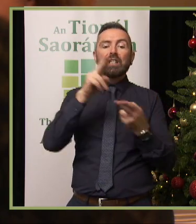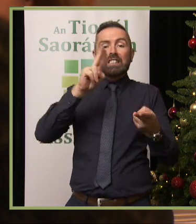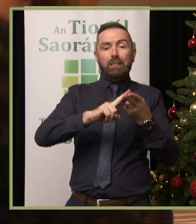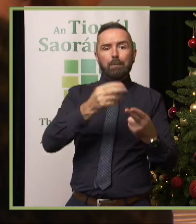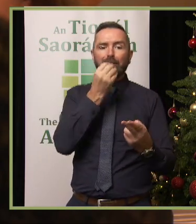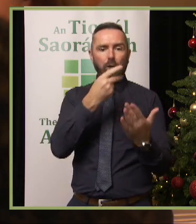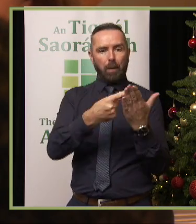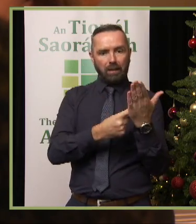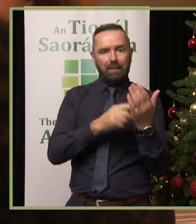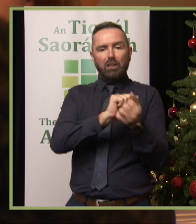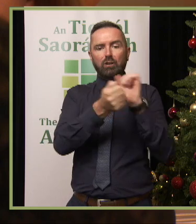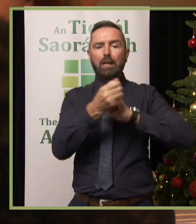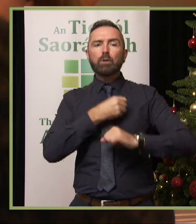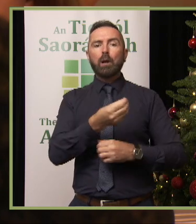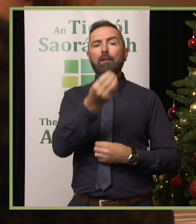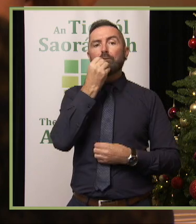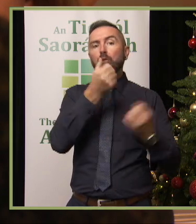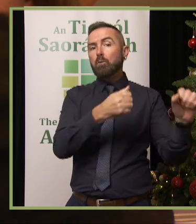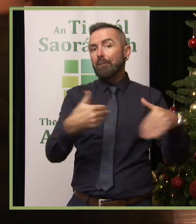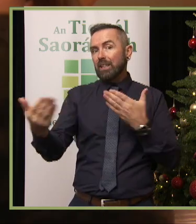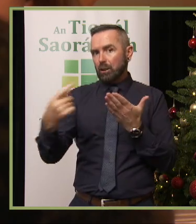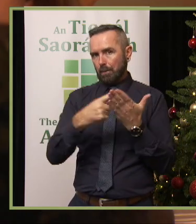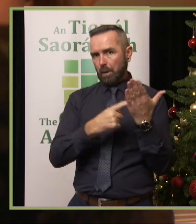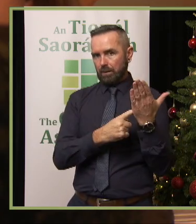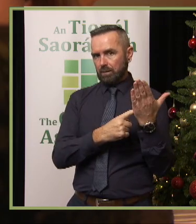policy, to be food provision policy.